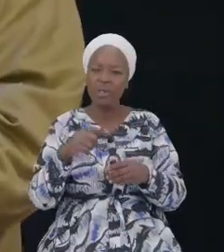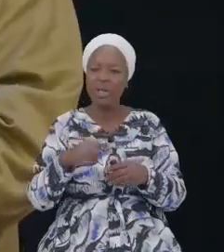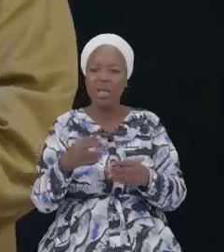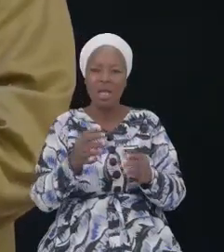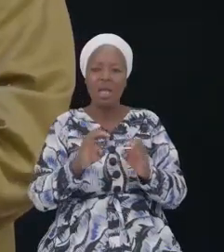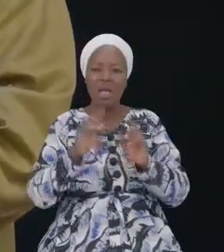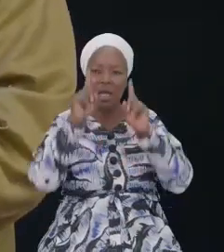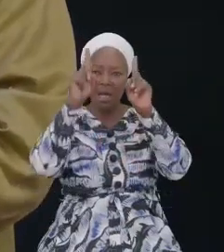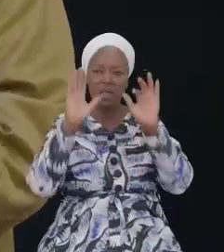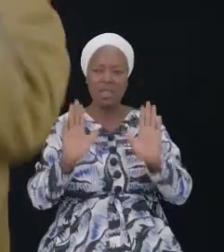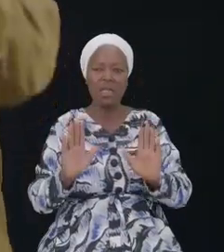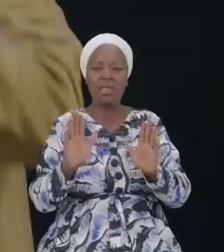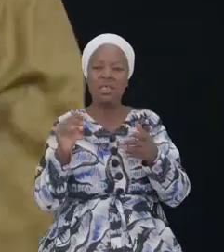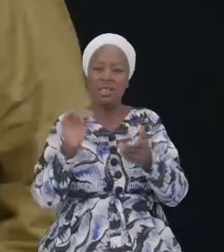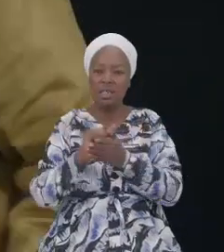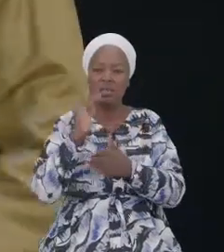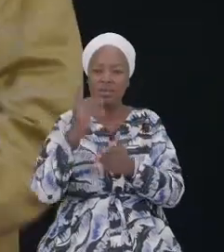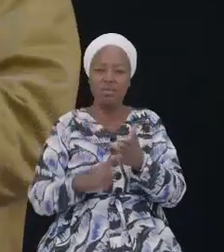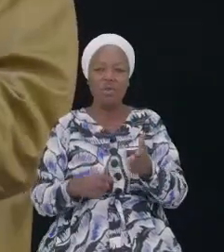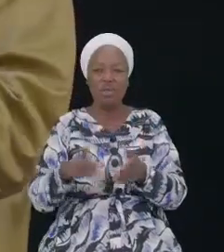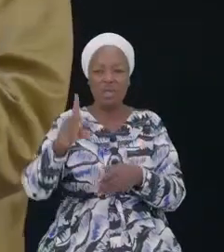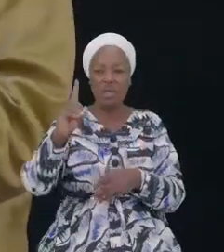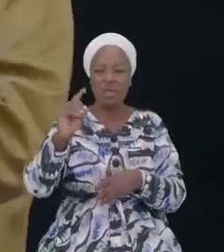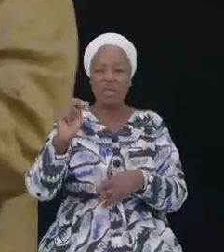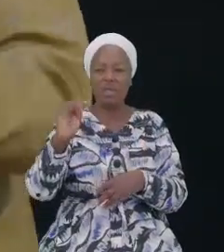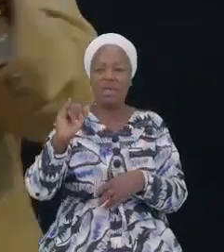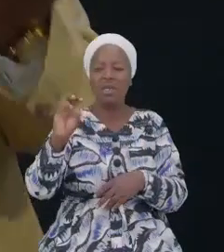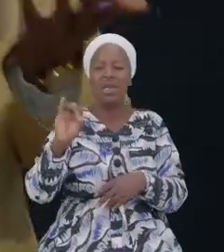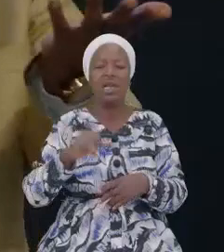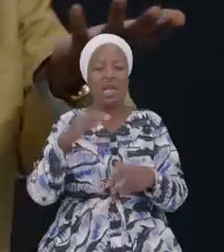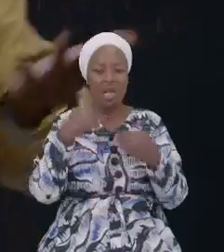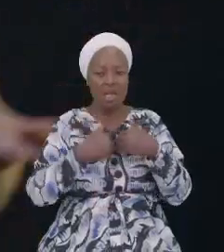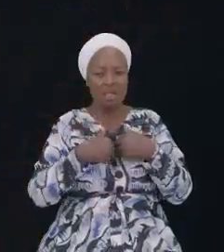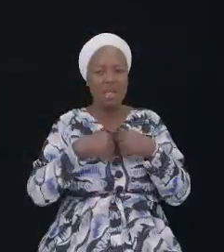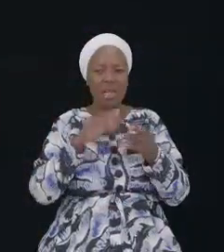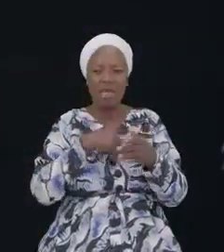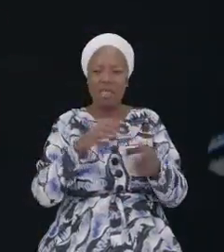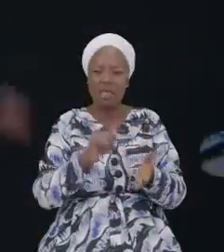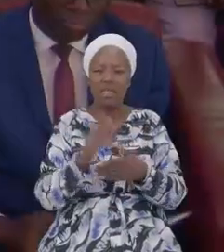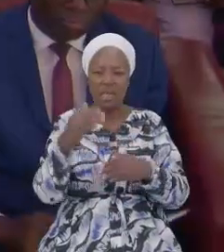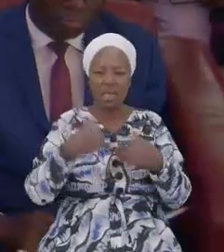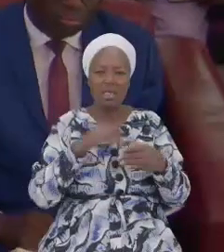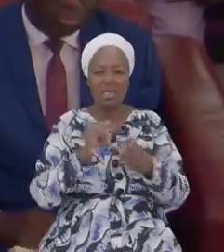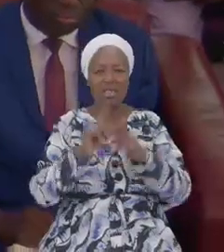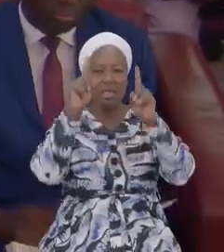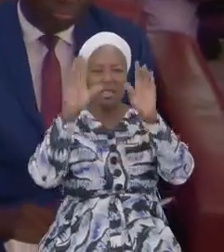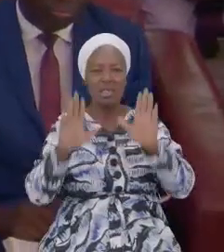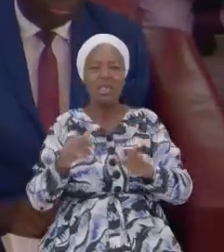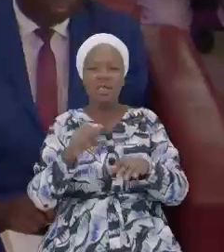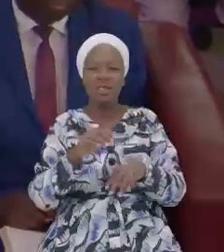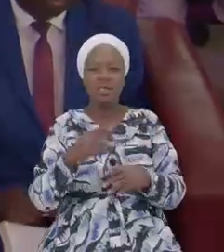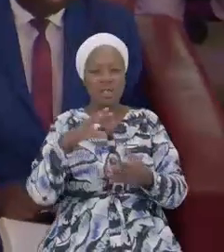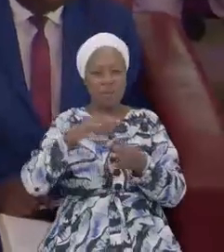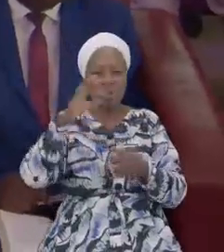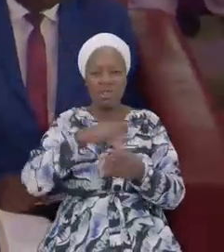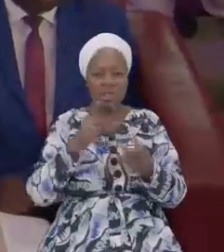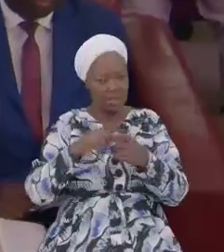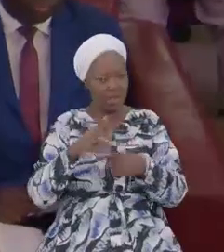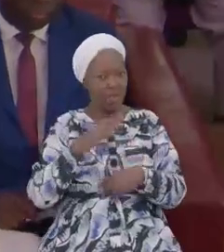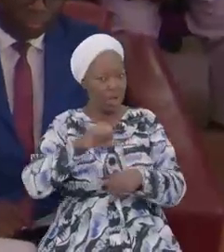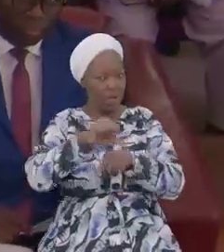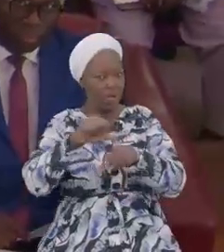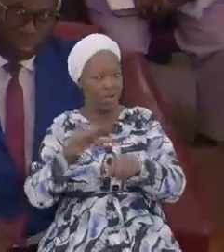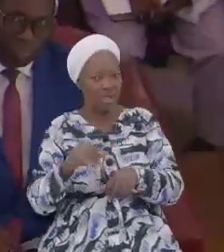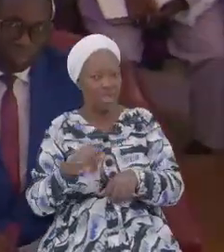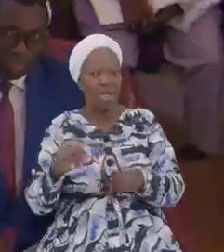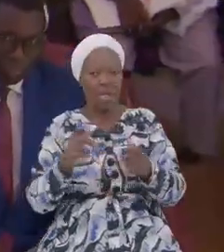That's what Daniel had. He had an excellent spirit, and then your anointing and your distinctives. So